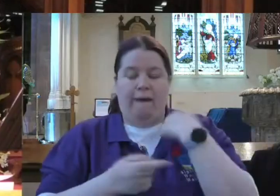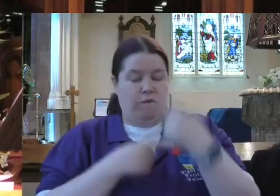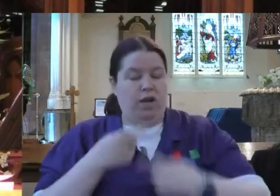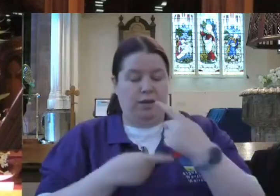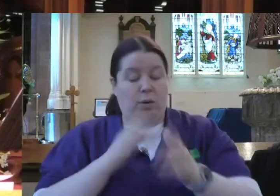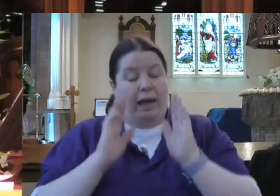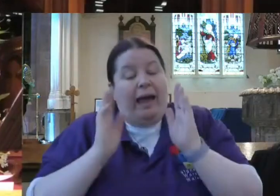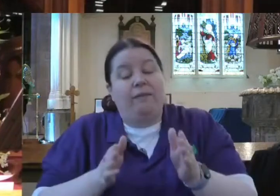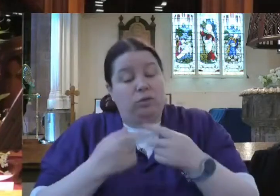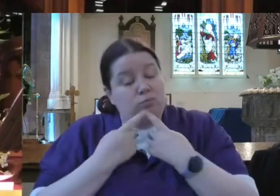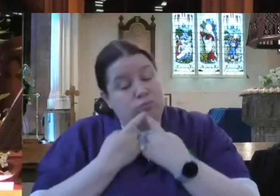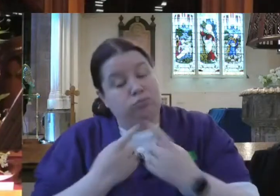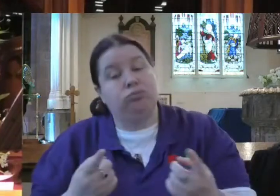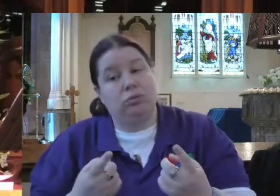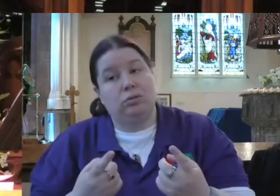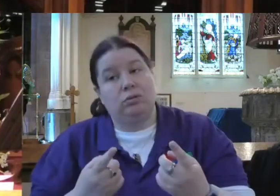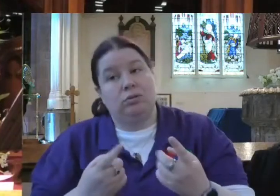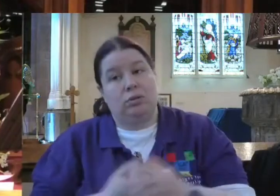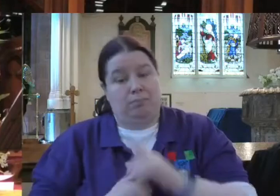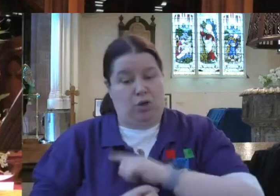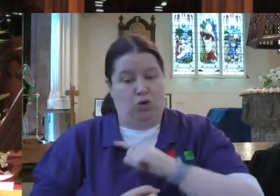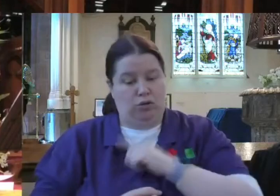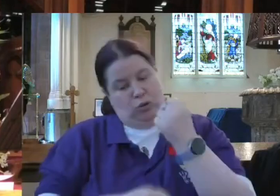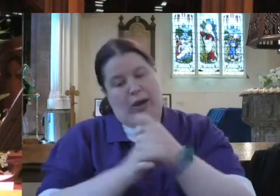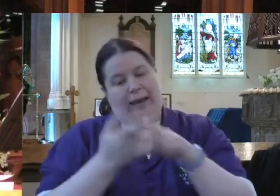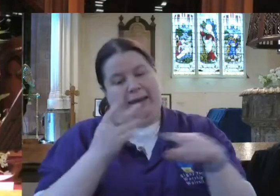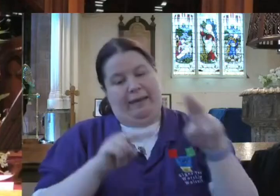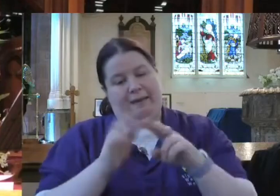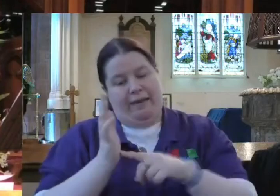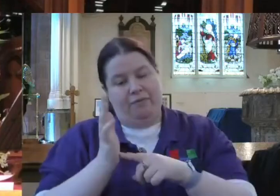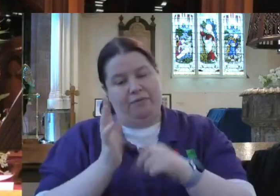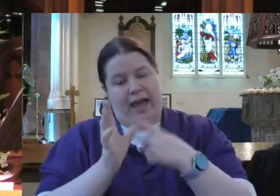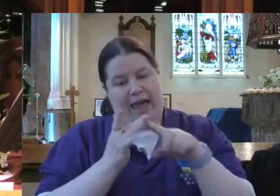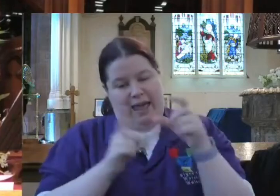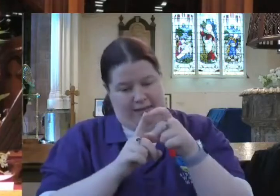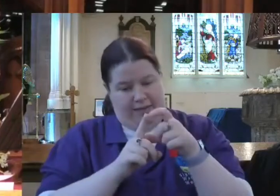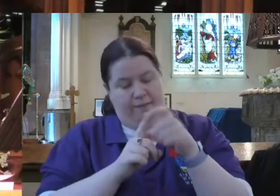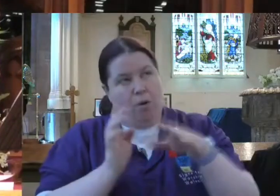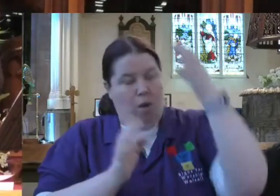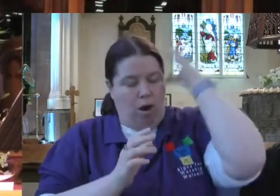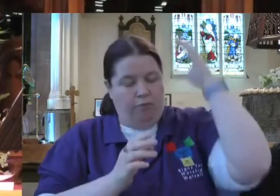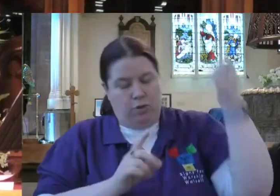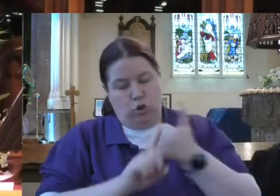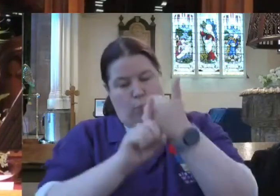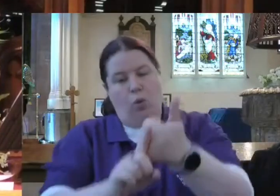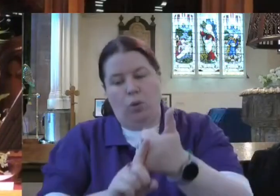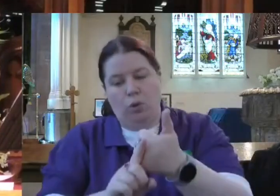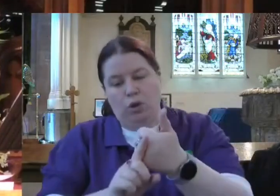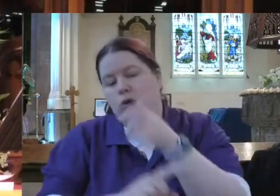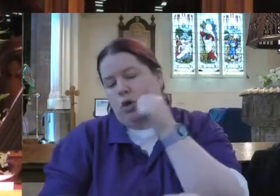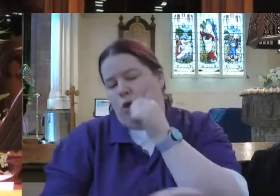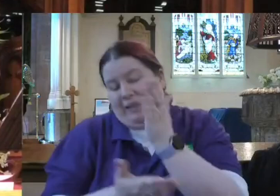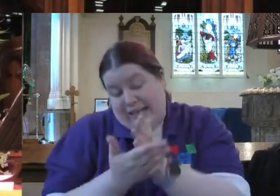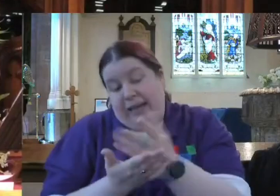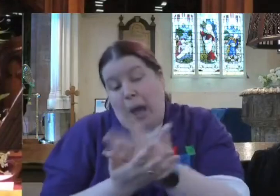have to declare on that because I gift aid some of it. And I was looking at my giving last week, so I know exactly how much I